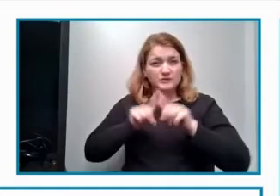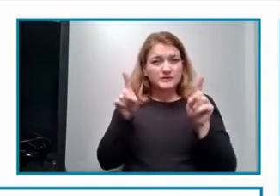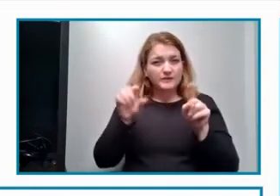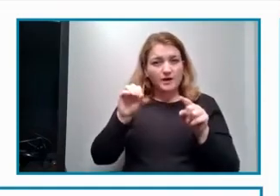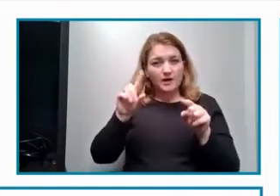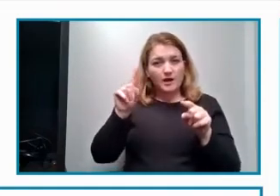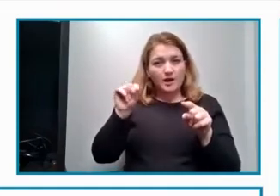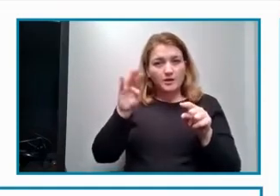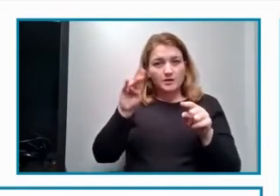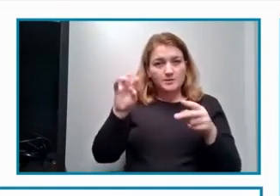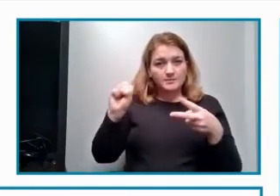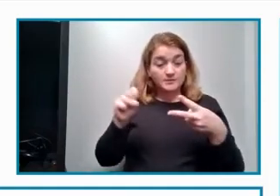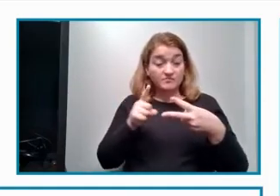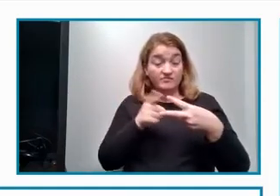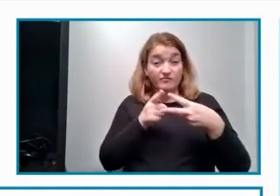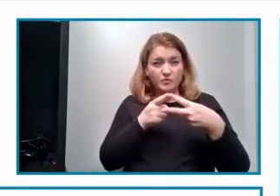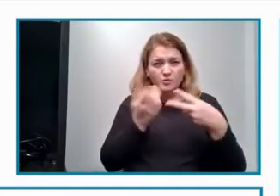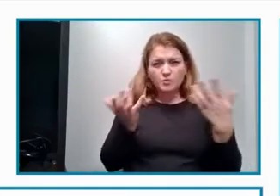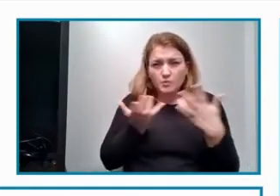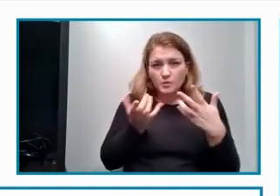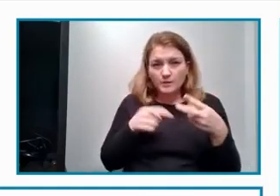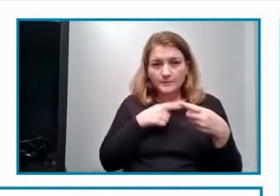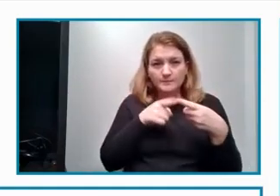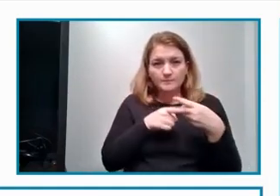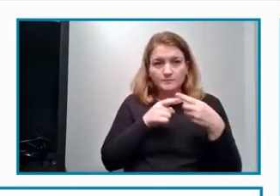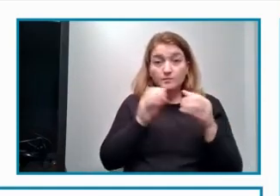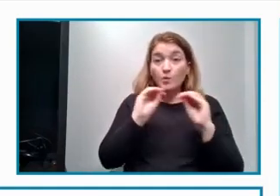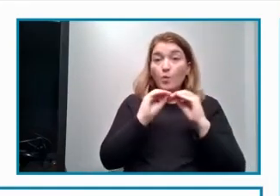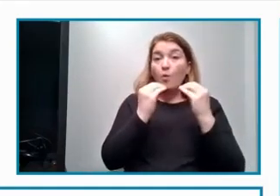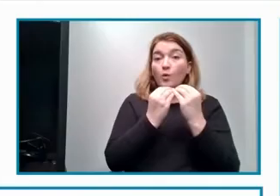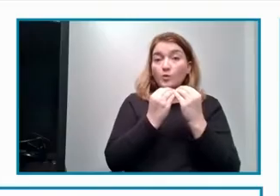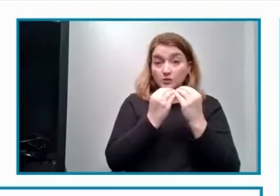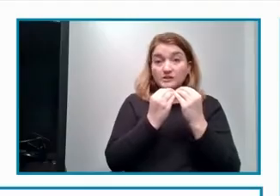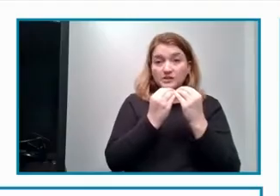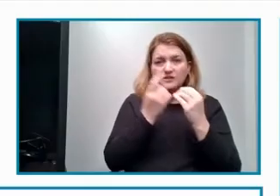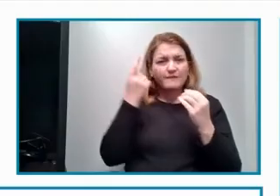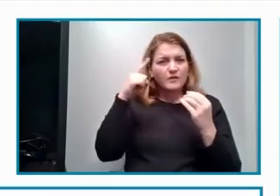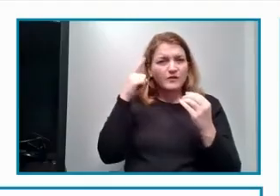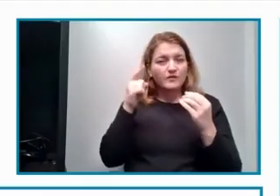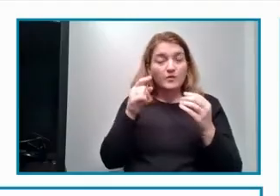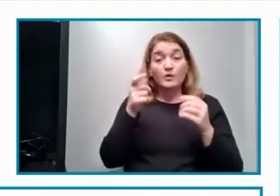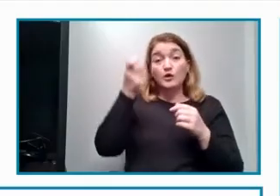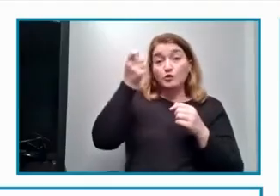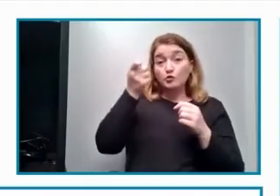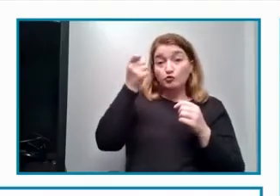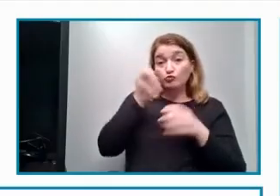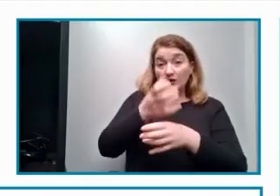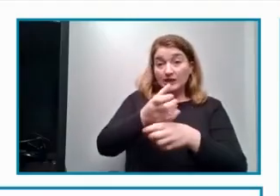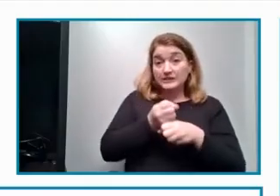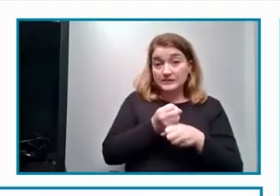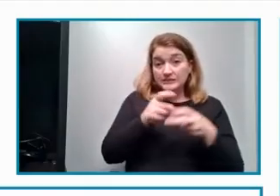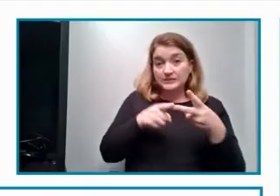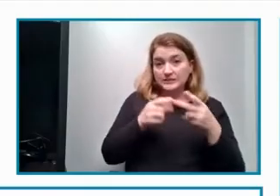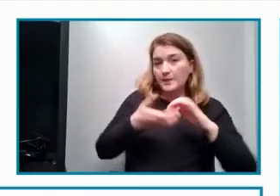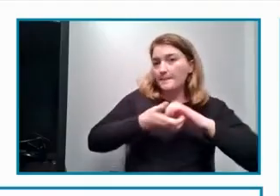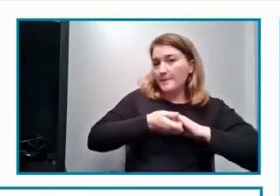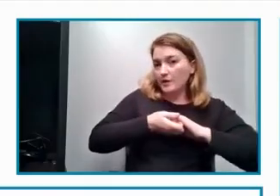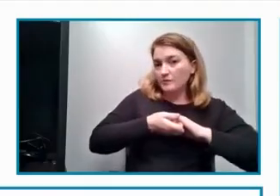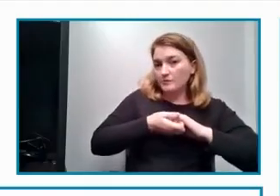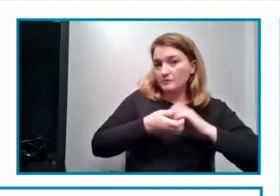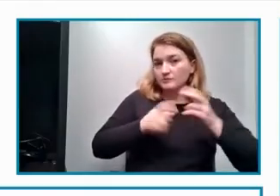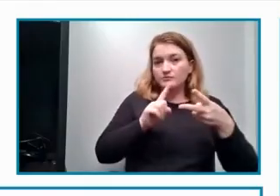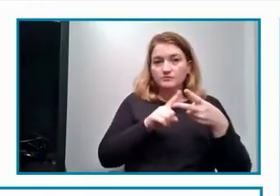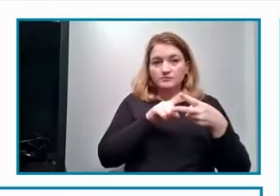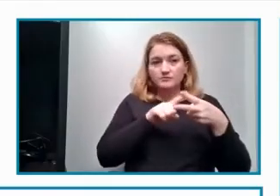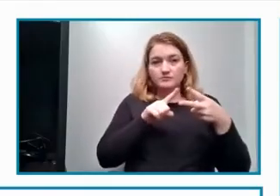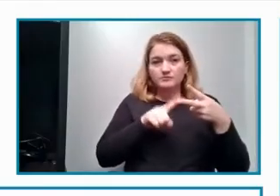The first set of outcomes are organizational for grantees and partners. Become a networked organization through partnerships and